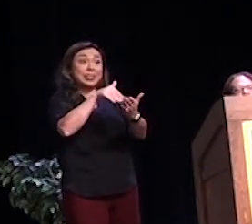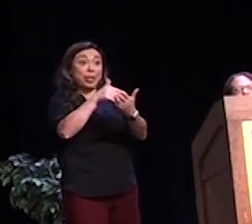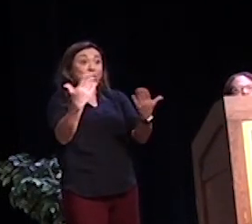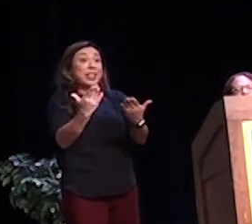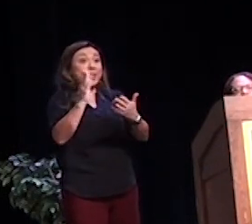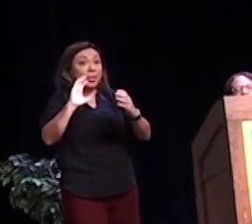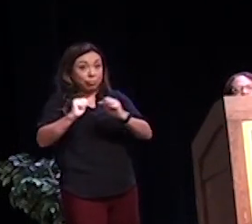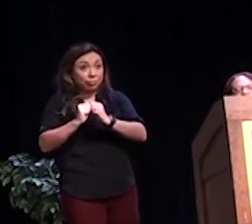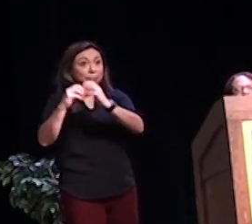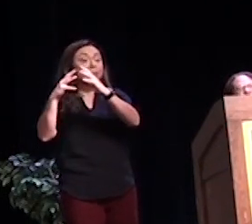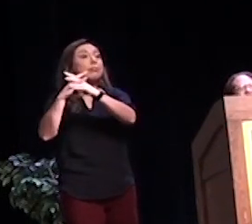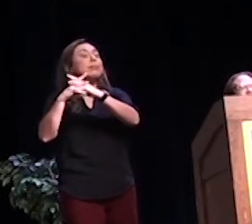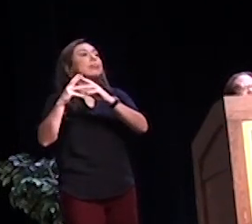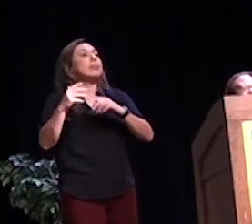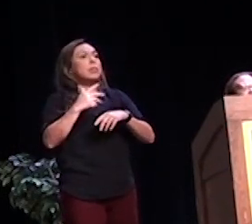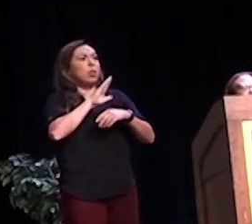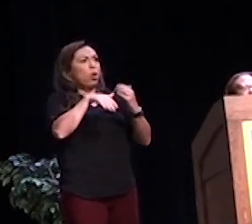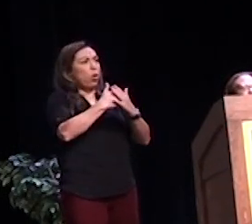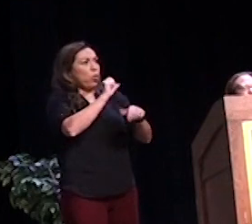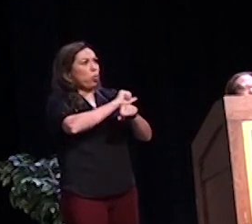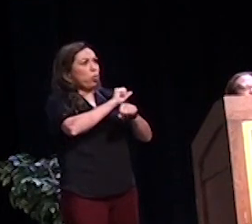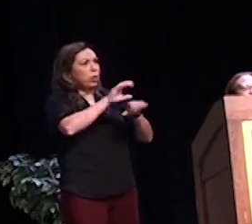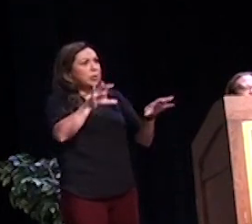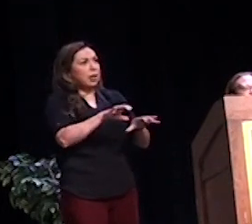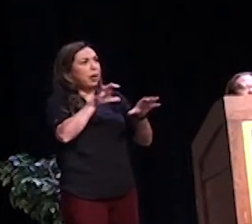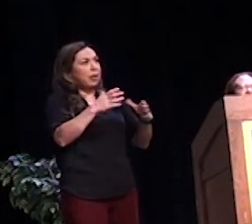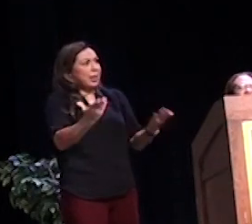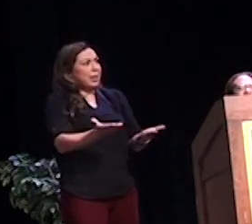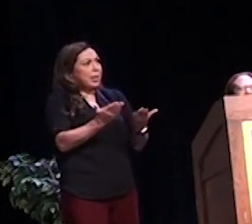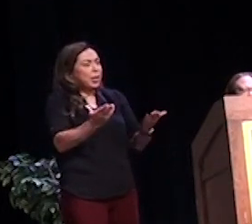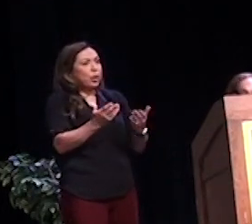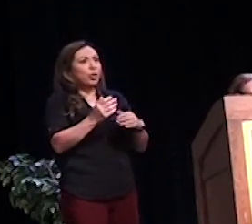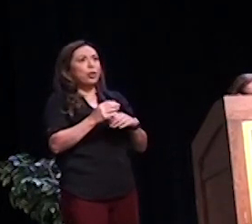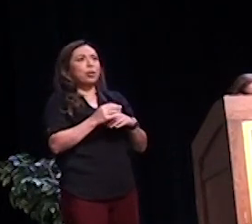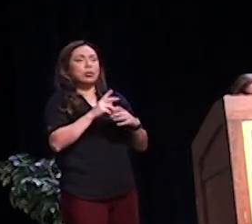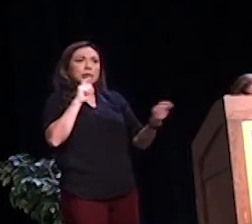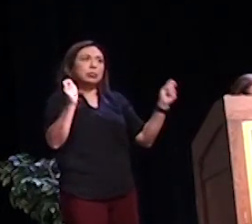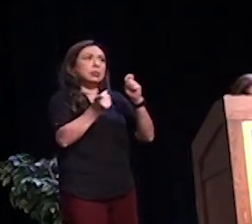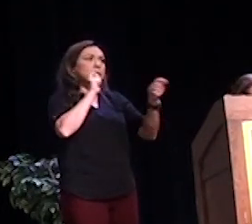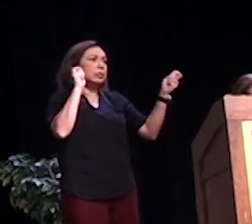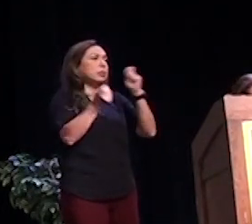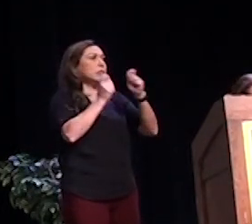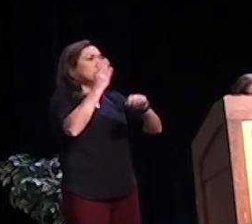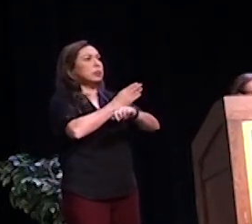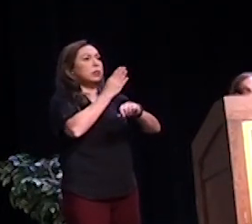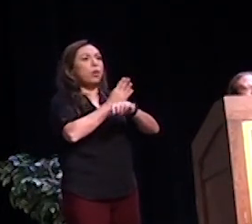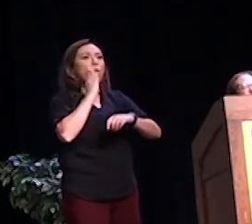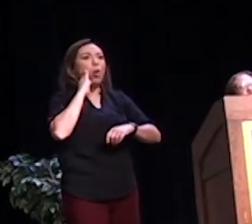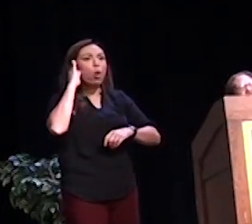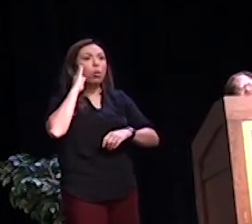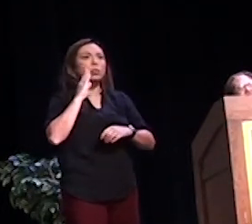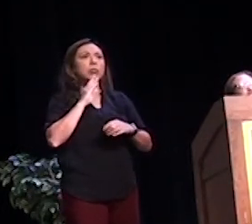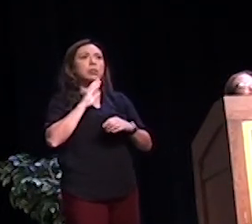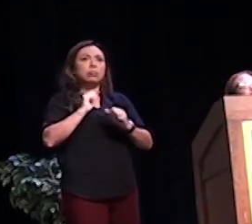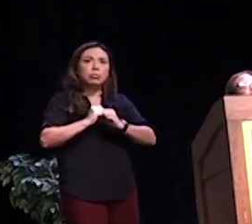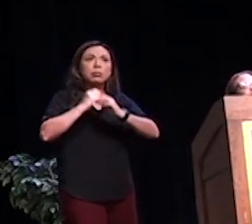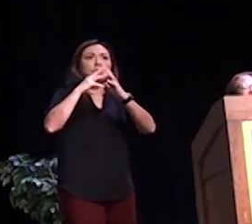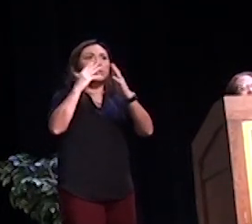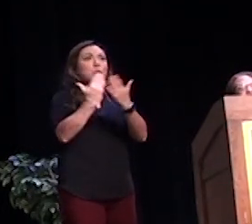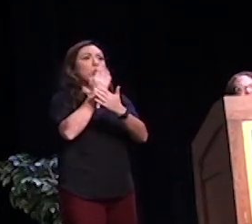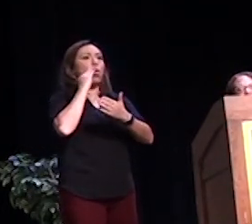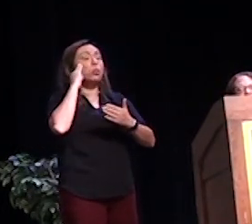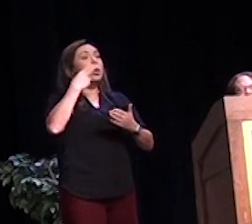the Herbert Farm, the work that's being done here to revitalize the homes that are here and to build new homes. And HUD is